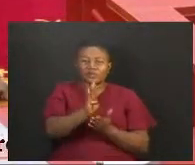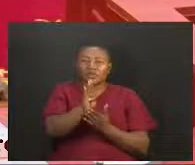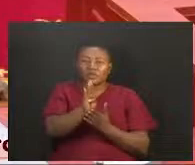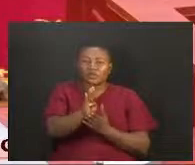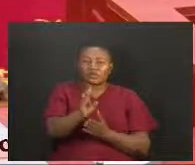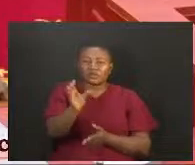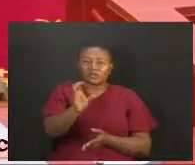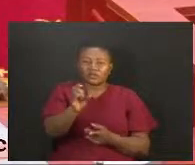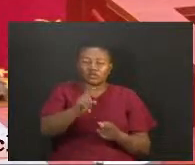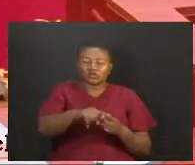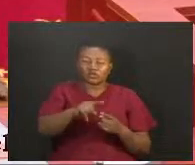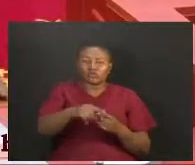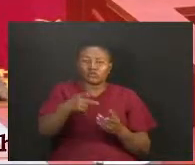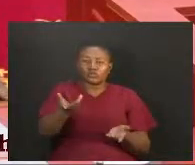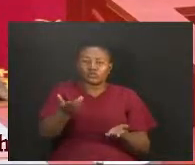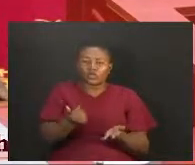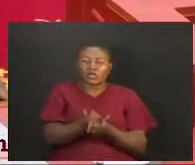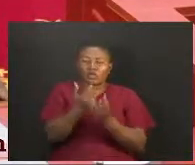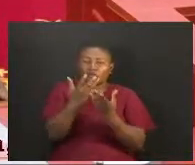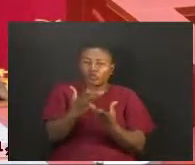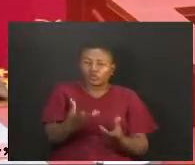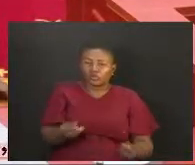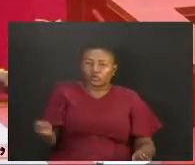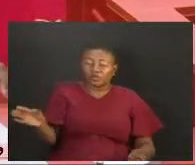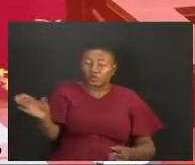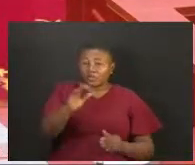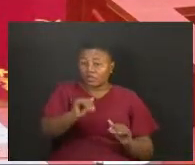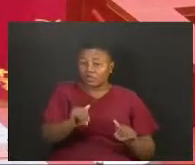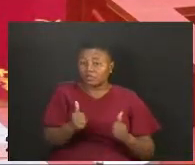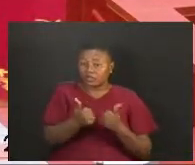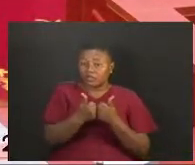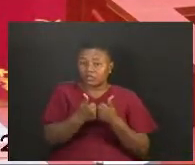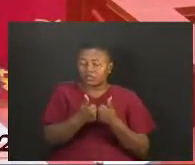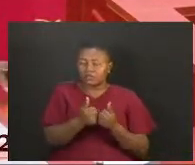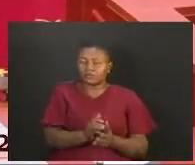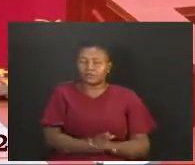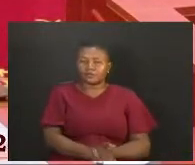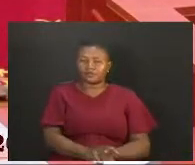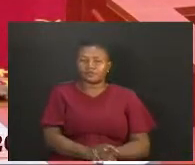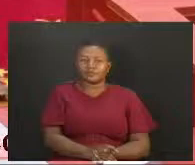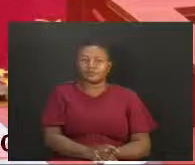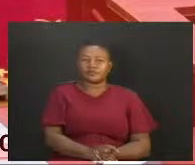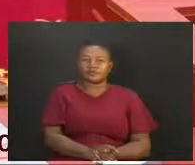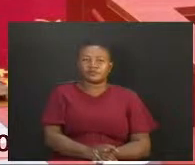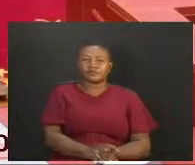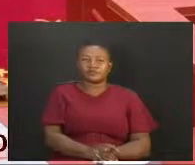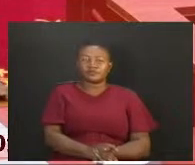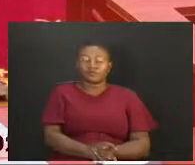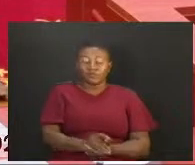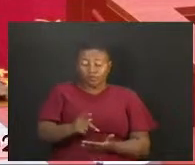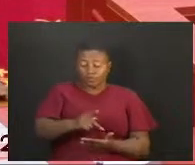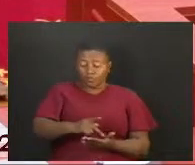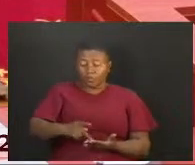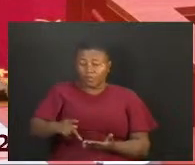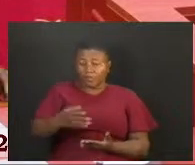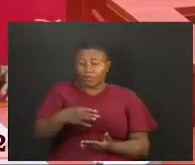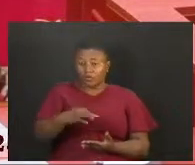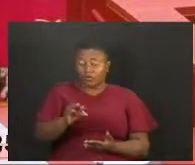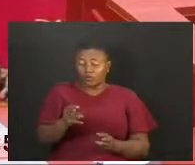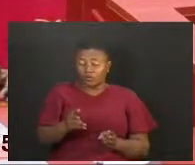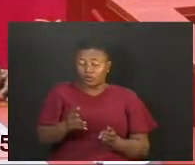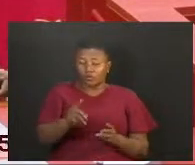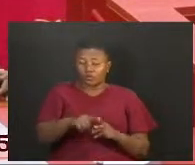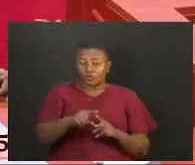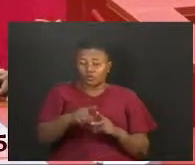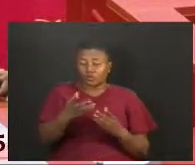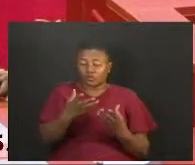bailout to be able to address their negative equity challenge that they face. Mr. Speaker, as part of the measures to address these